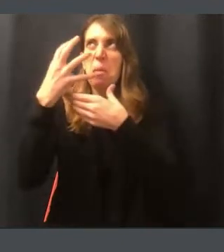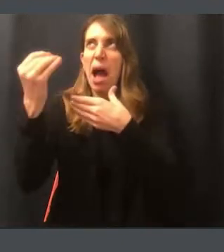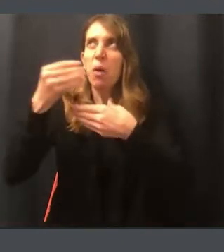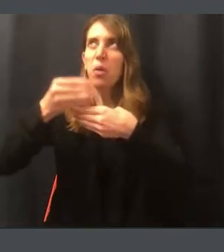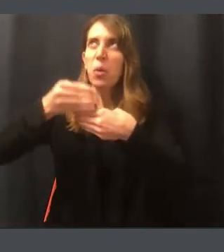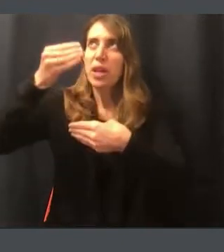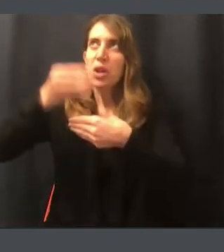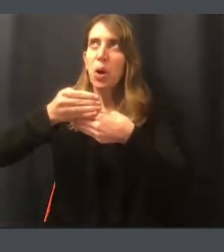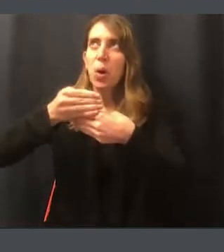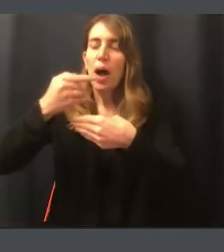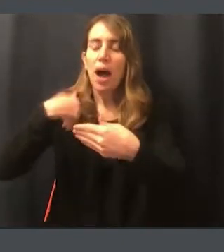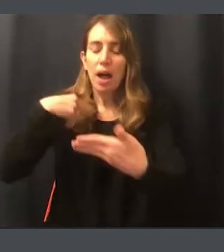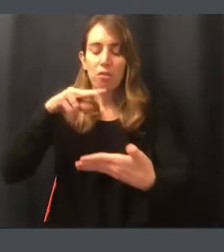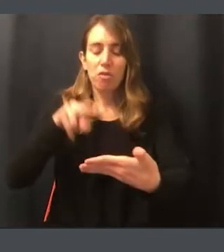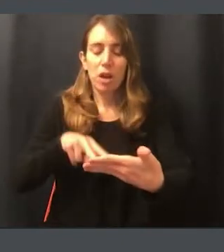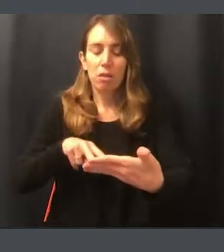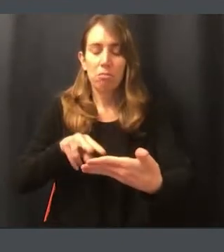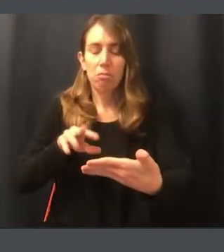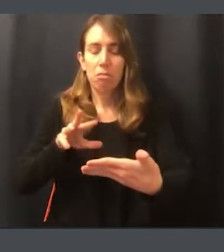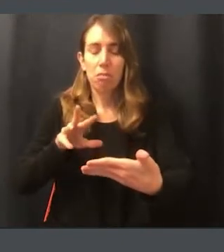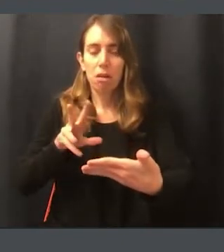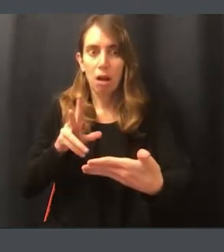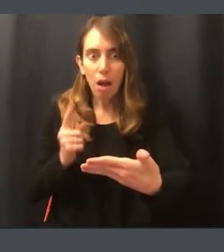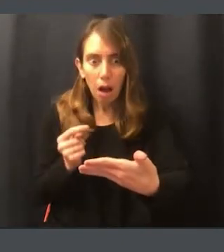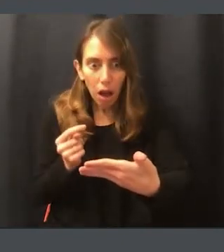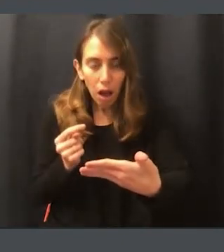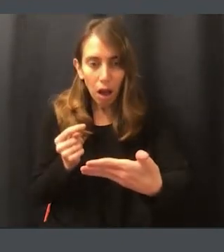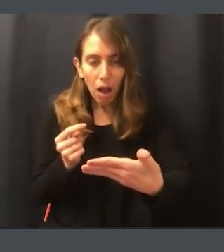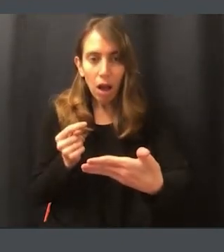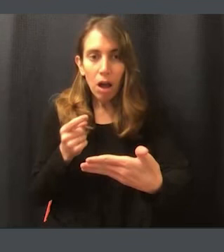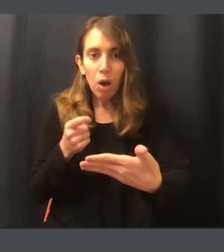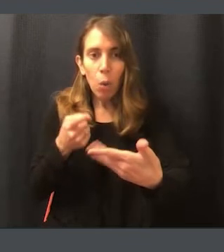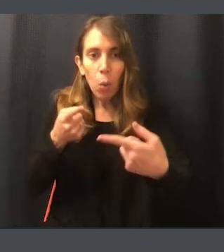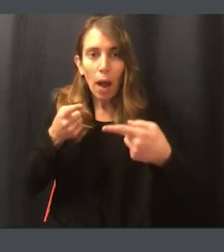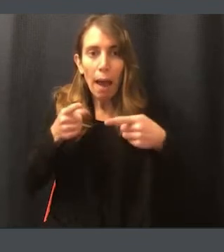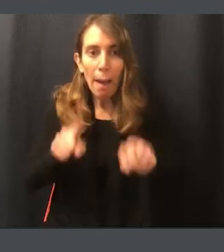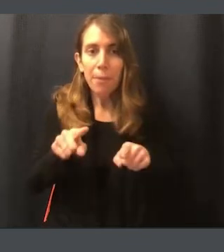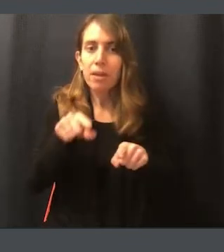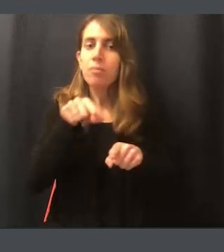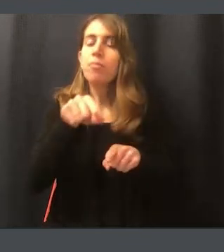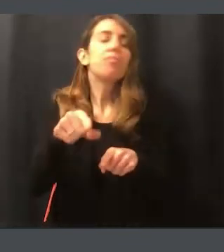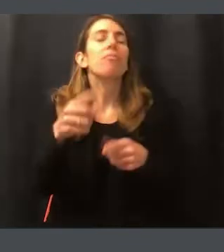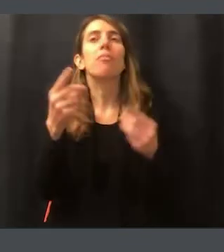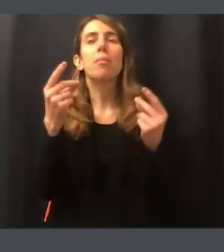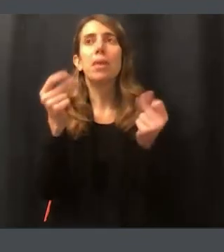right? I immediately talked to the parents, and I was like,